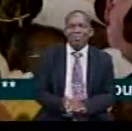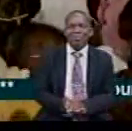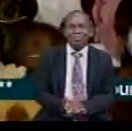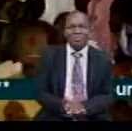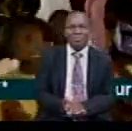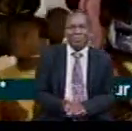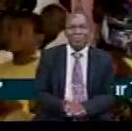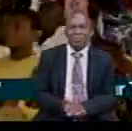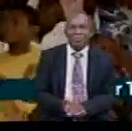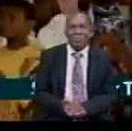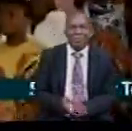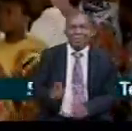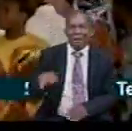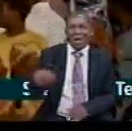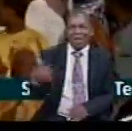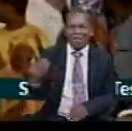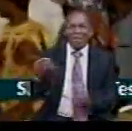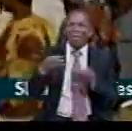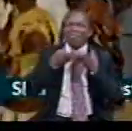Another clutch up there.